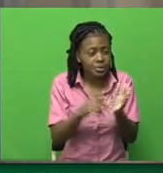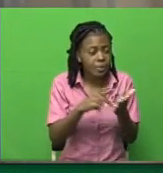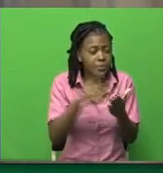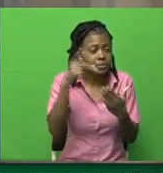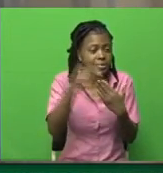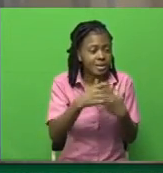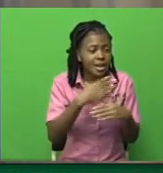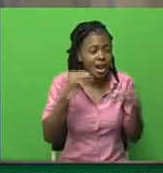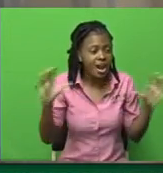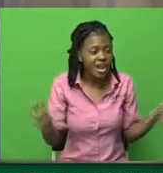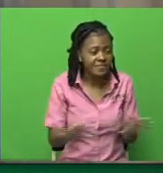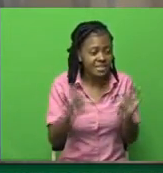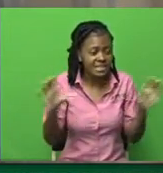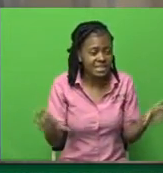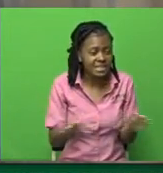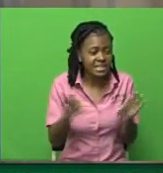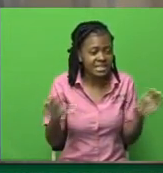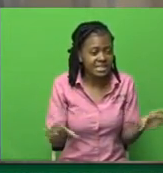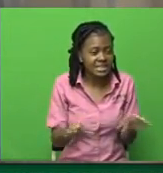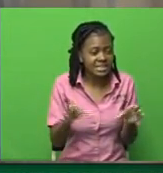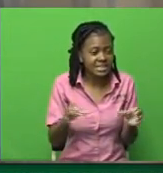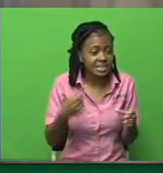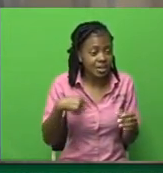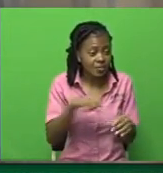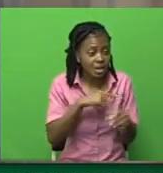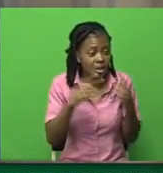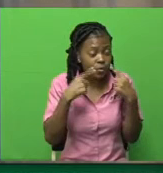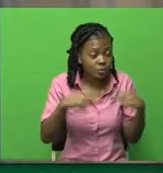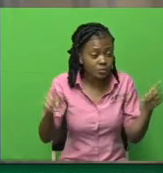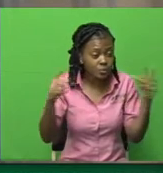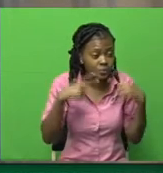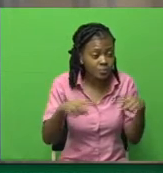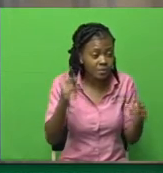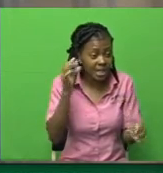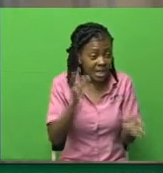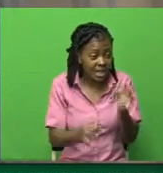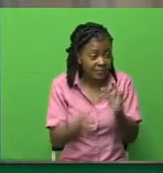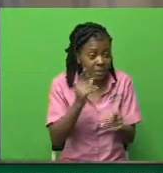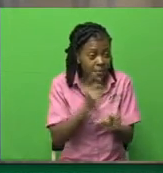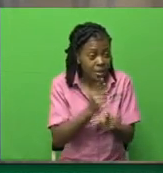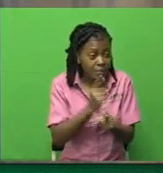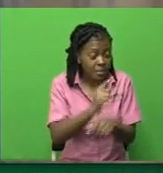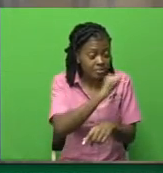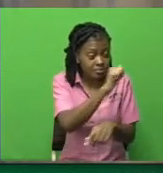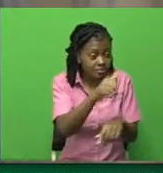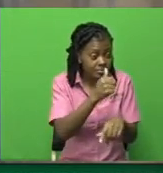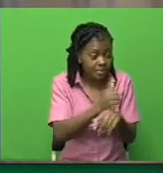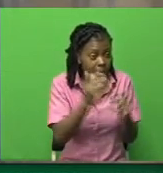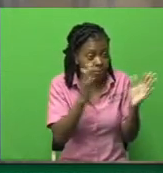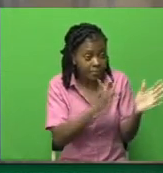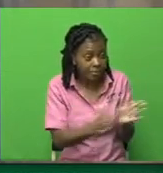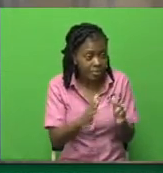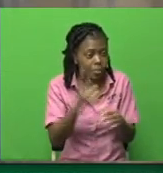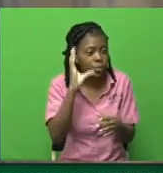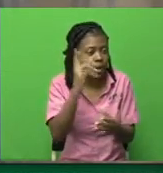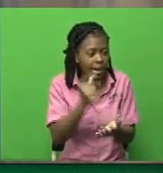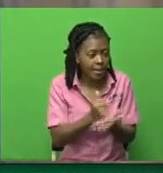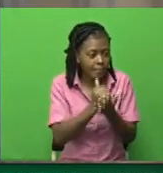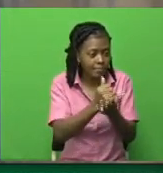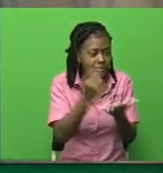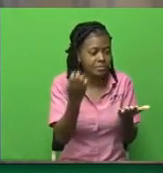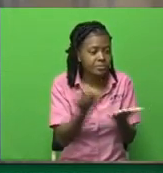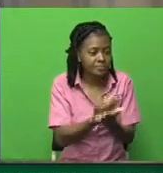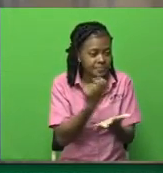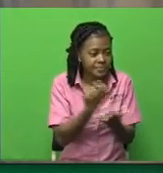activities that have been announced if implemented properly will improve the economic well-being and